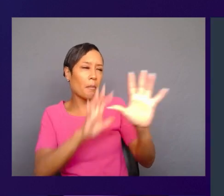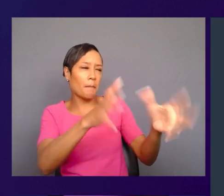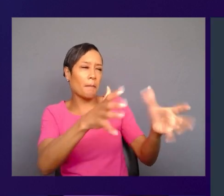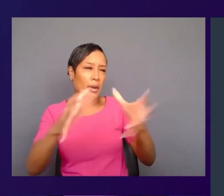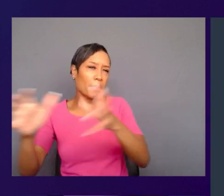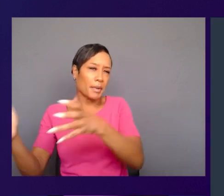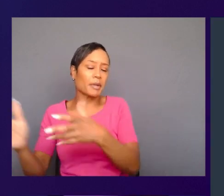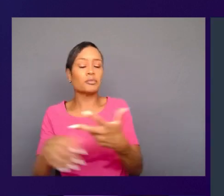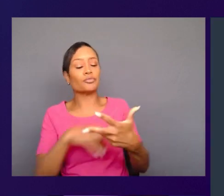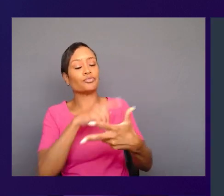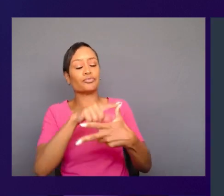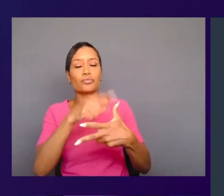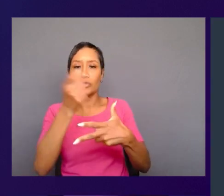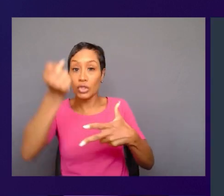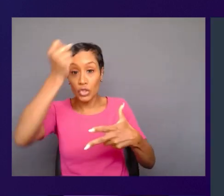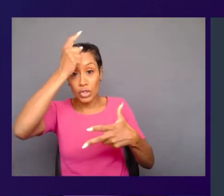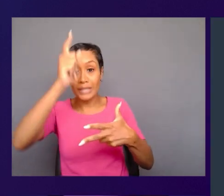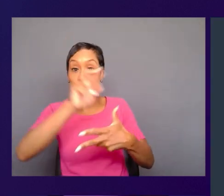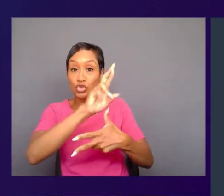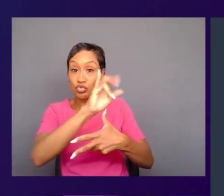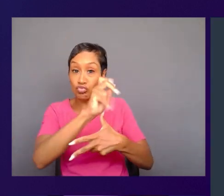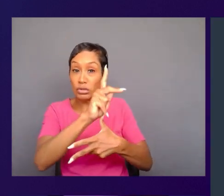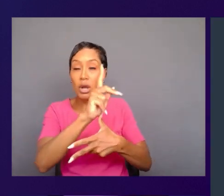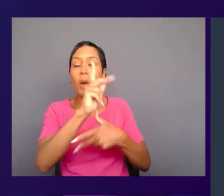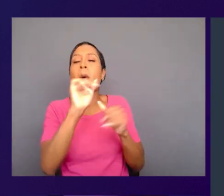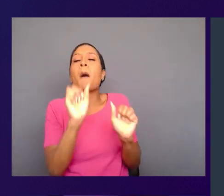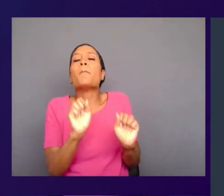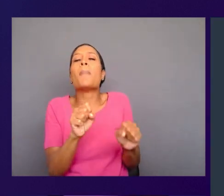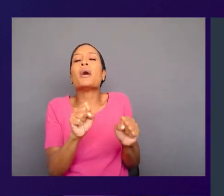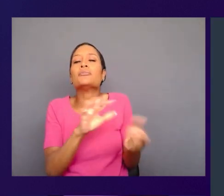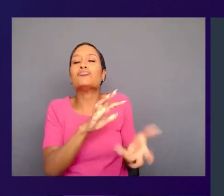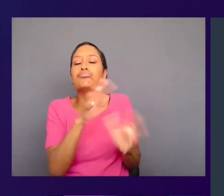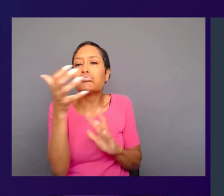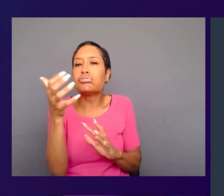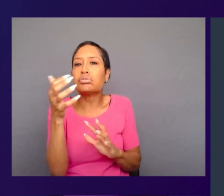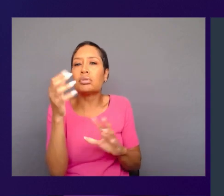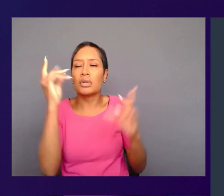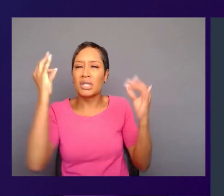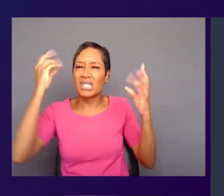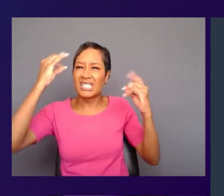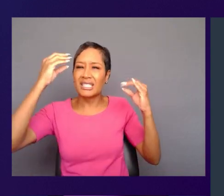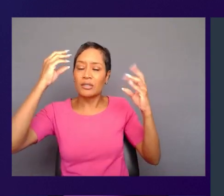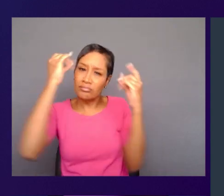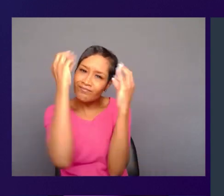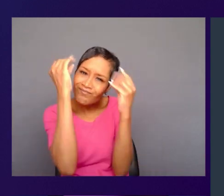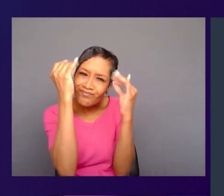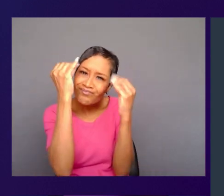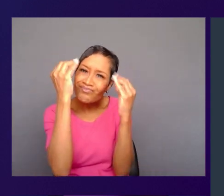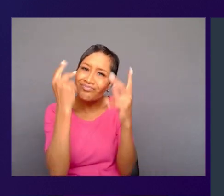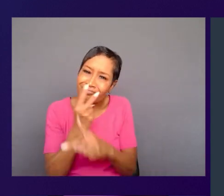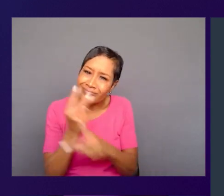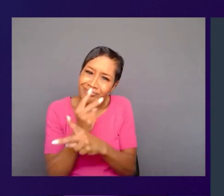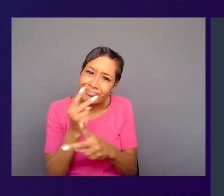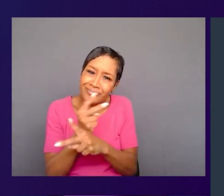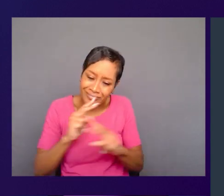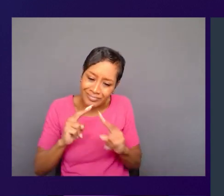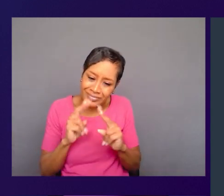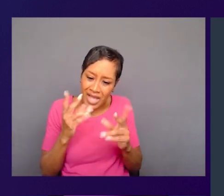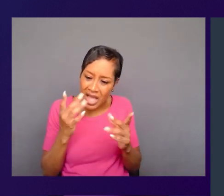first is understand those risks and potential disruptions, and really think hard about the